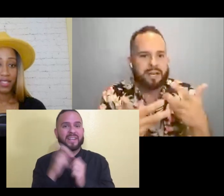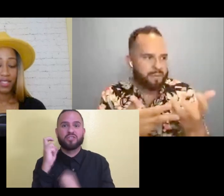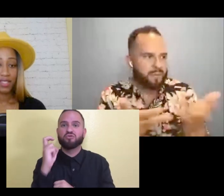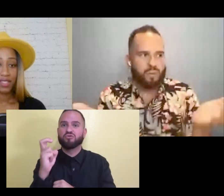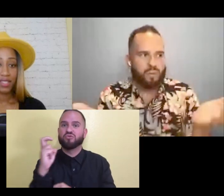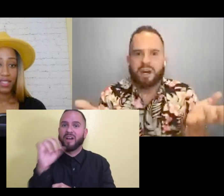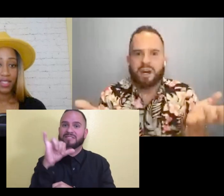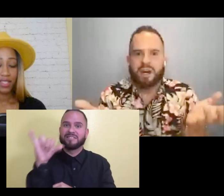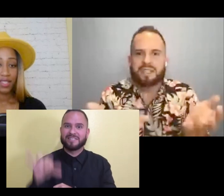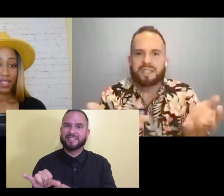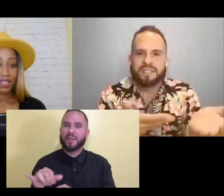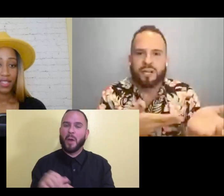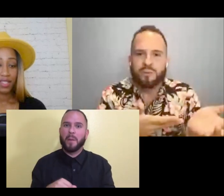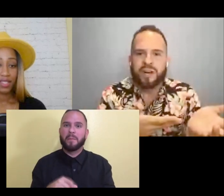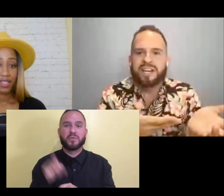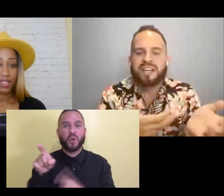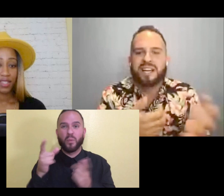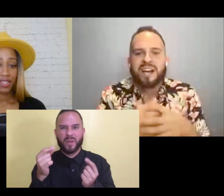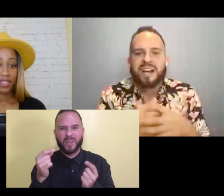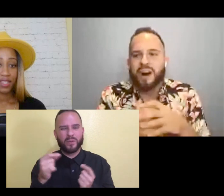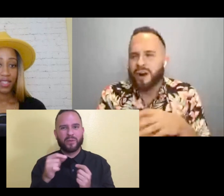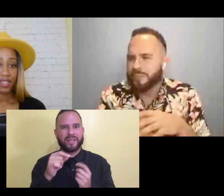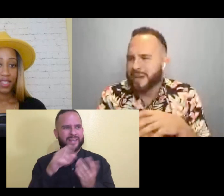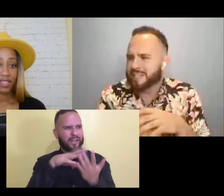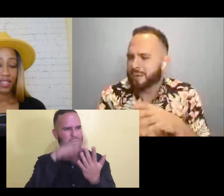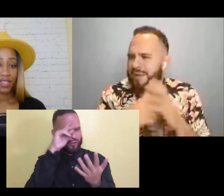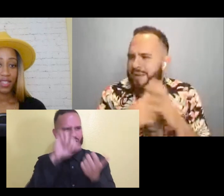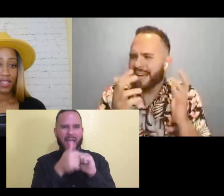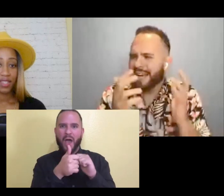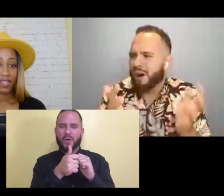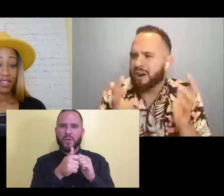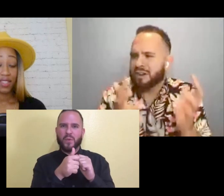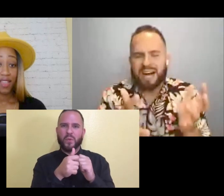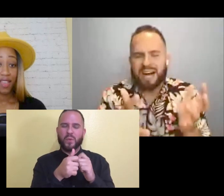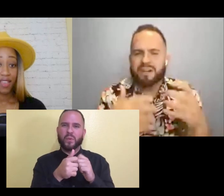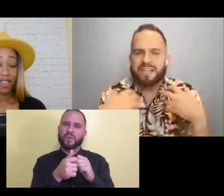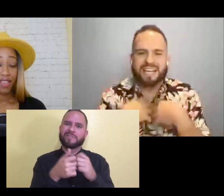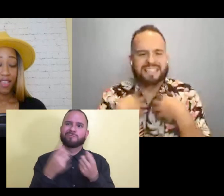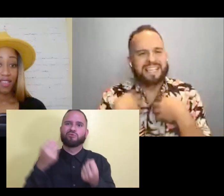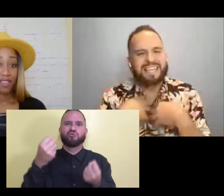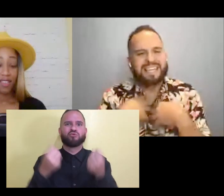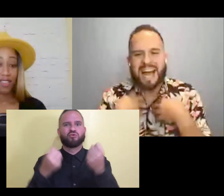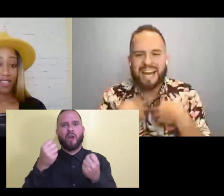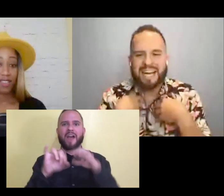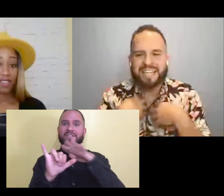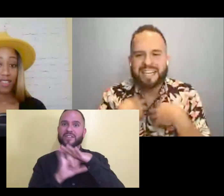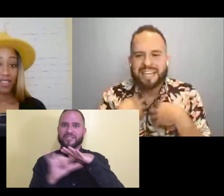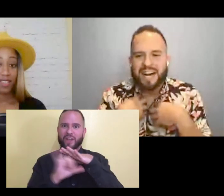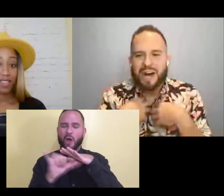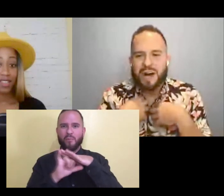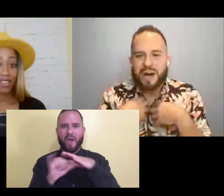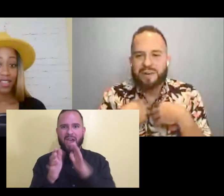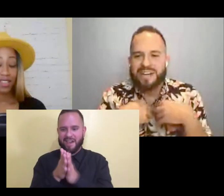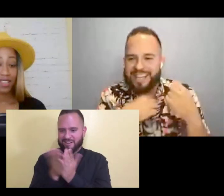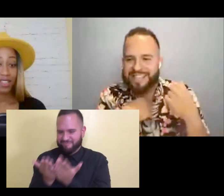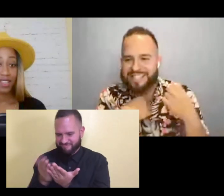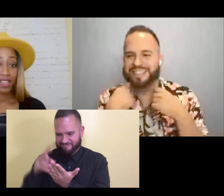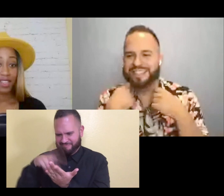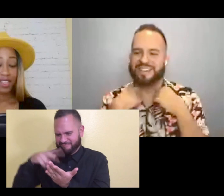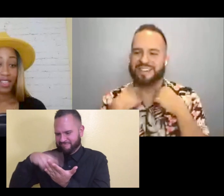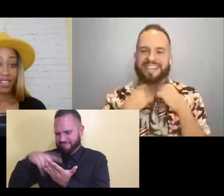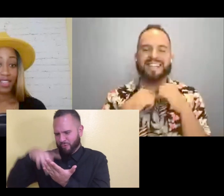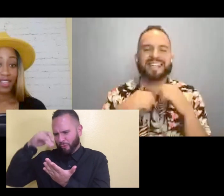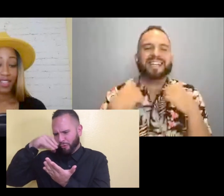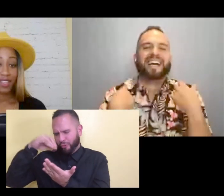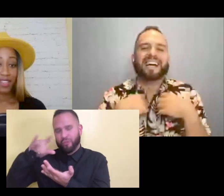how to run a subway. Somebody had called out, and like I said, he had sounds like a